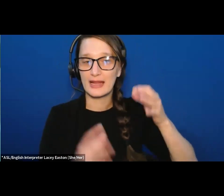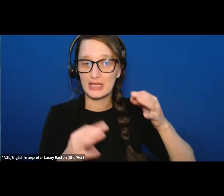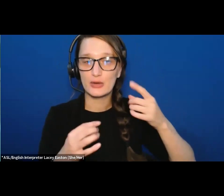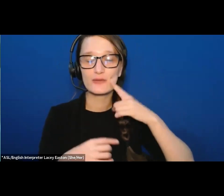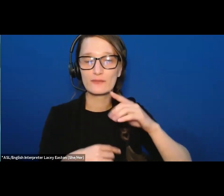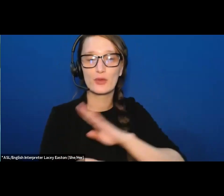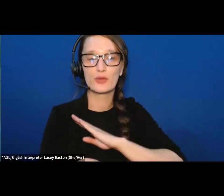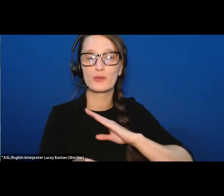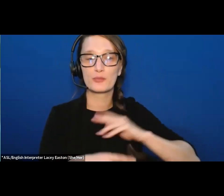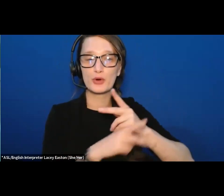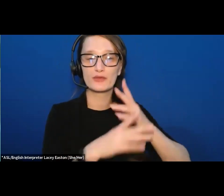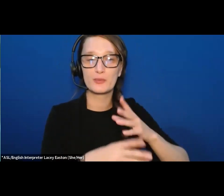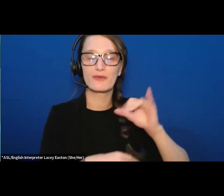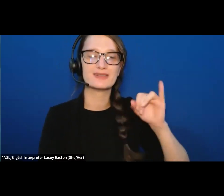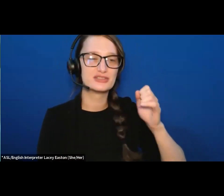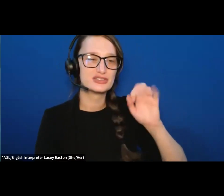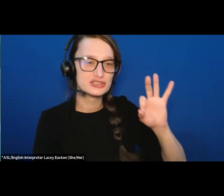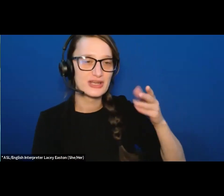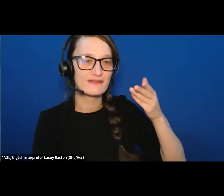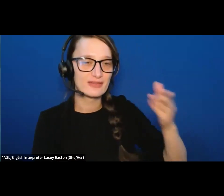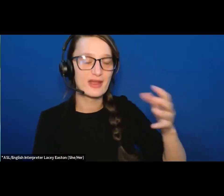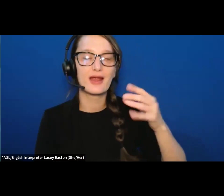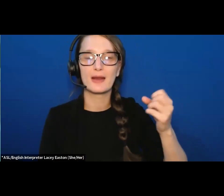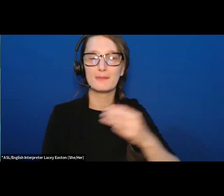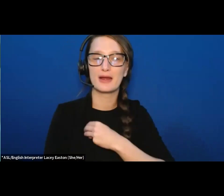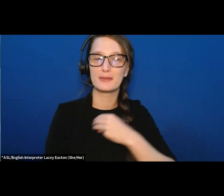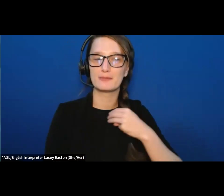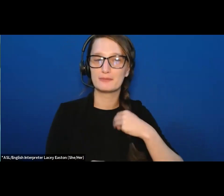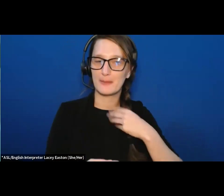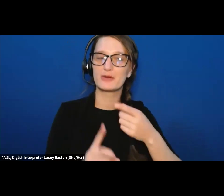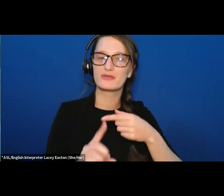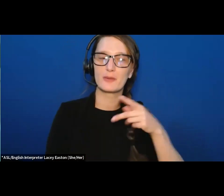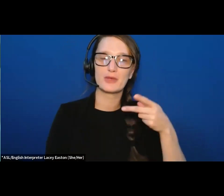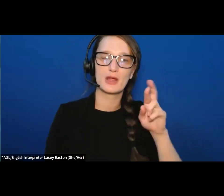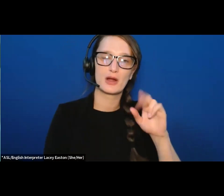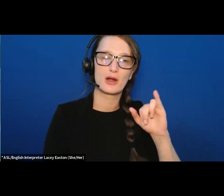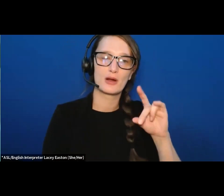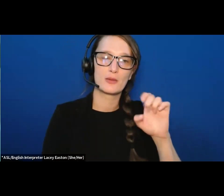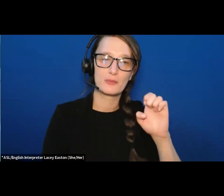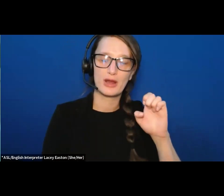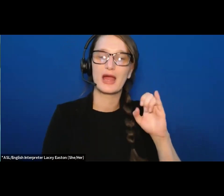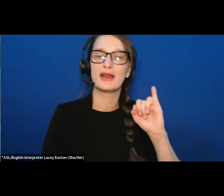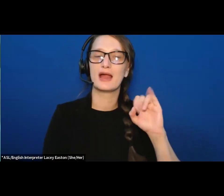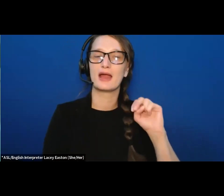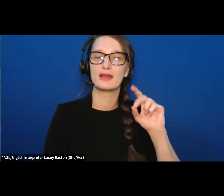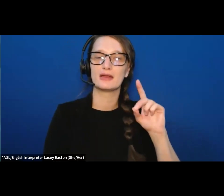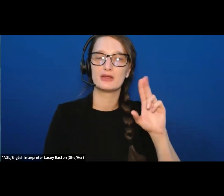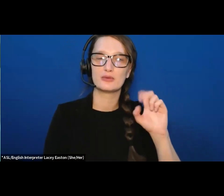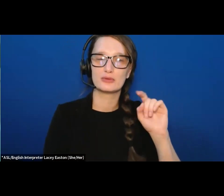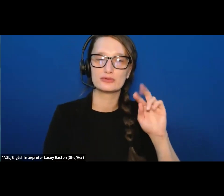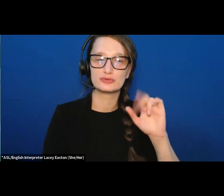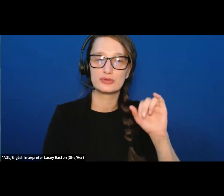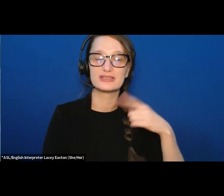there, Jeff Dern, and a number of participants from Pride Industries. Pride Industries went in front of the Board of Supervisors a couple of days ago to challenge